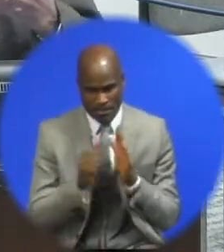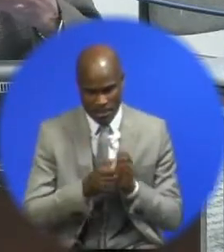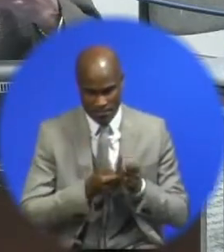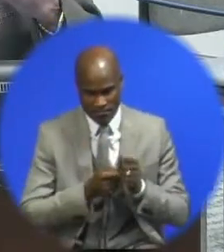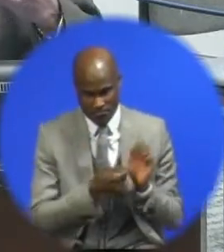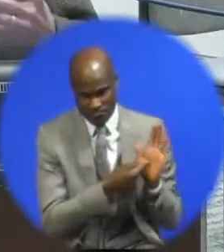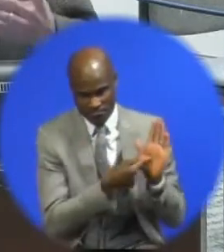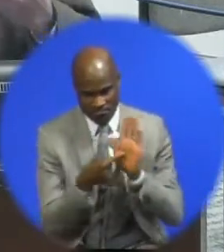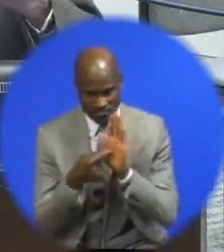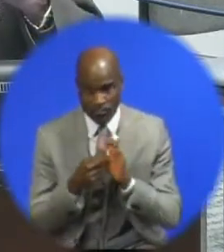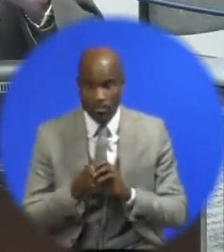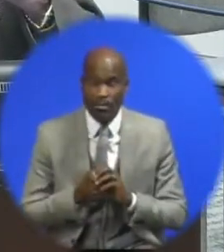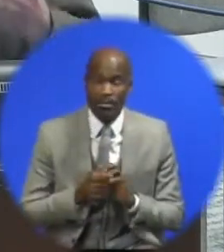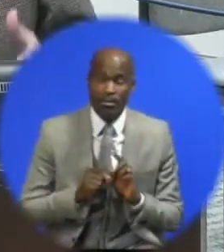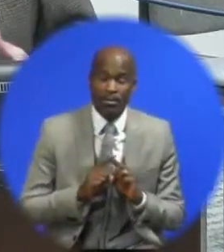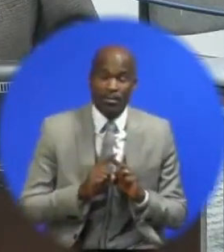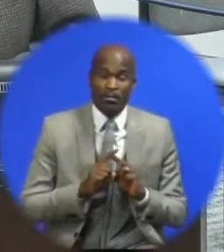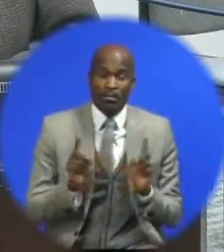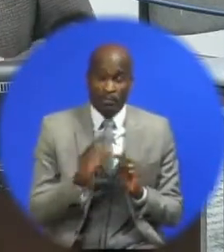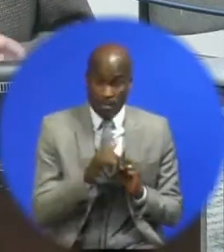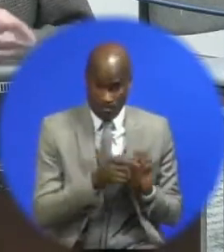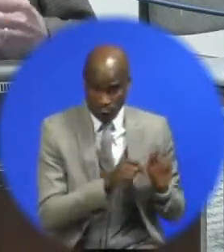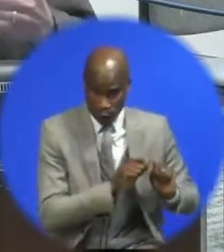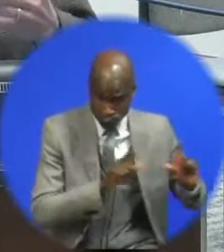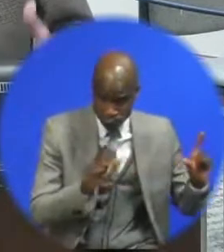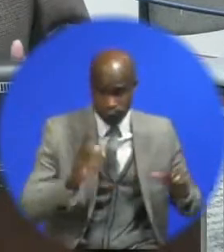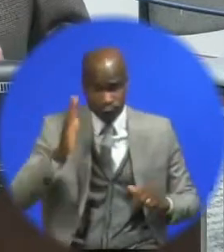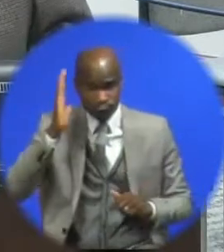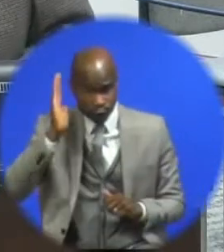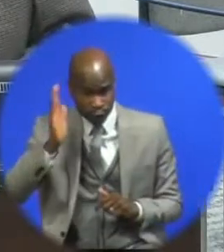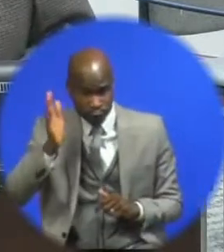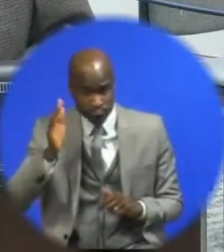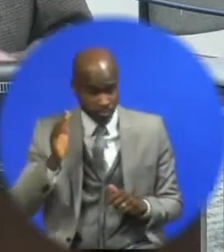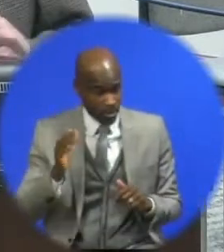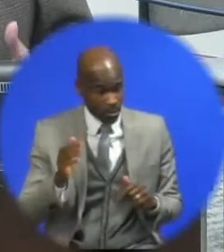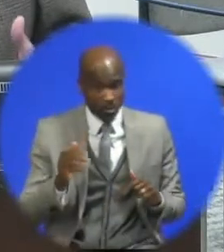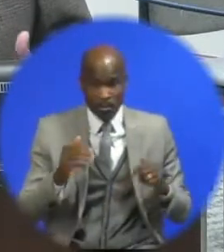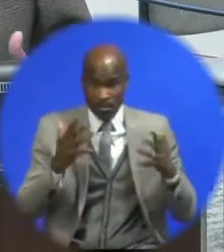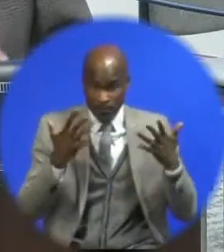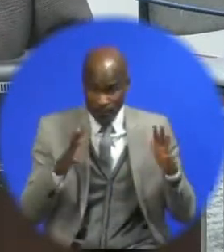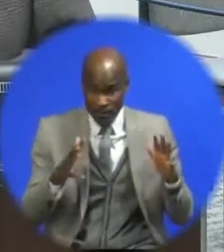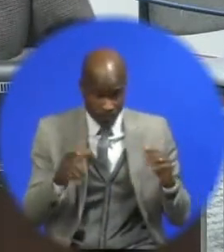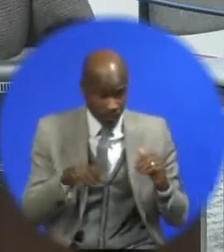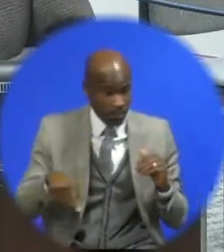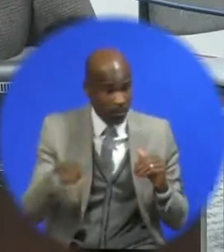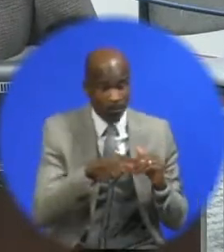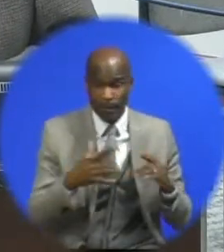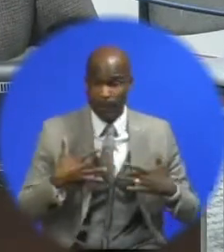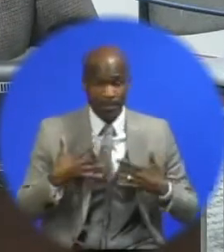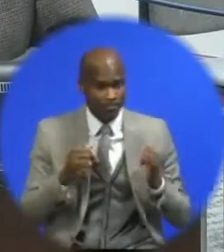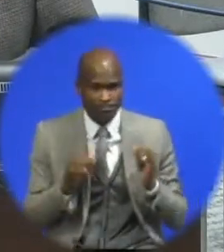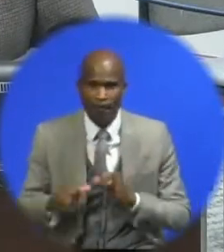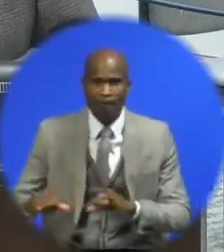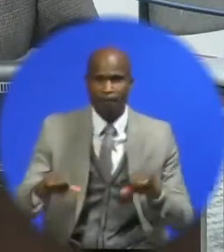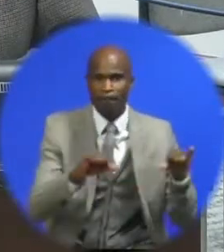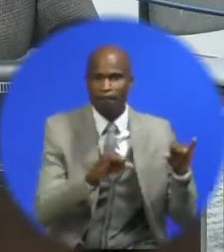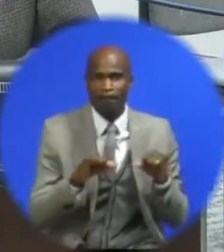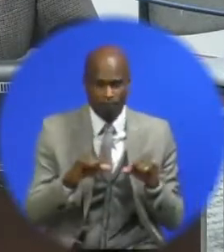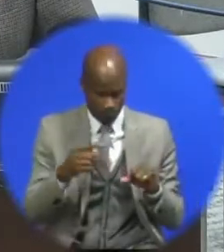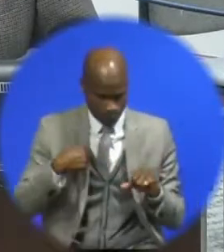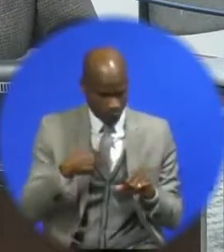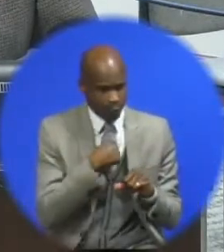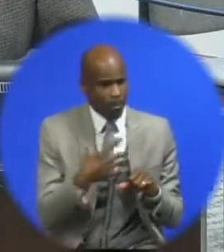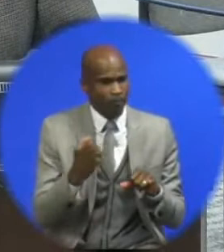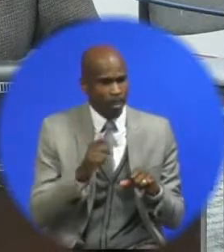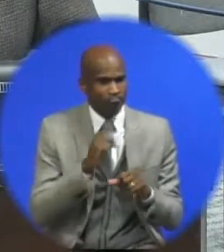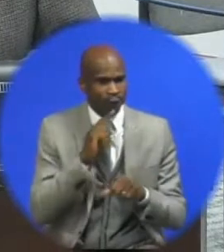But we talked about it, and the consensus was this is something that we all want to dedicate